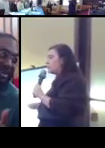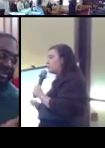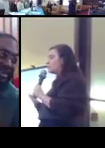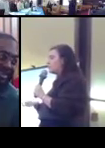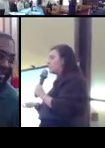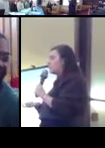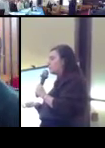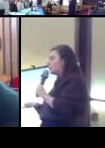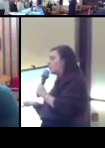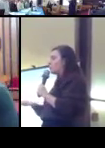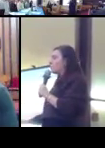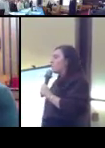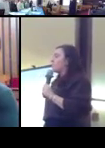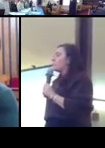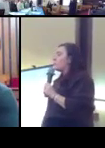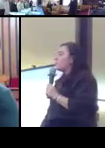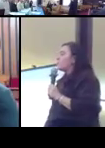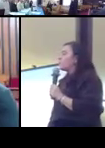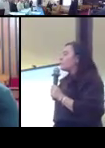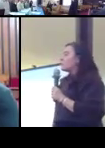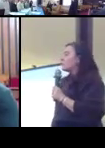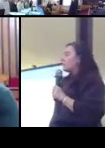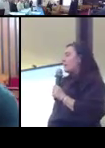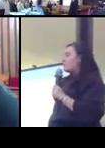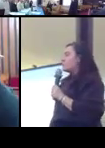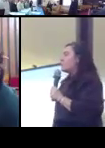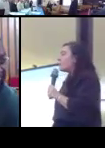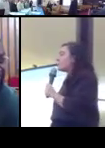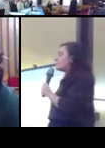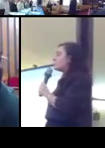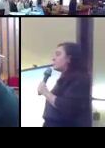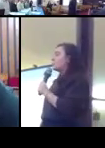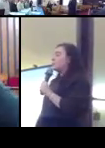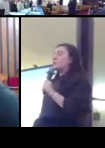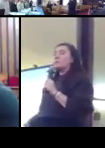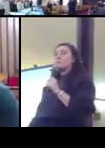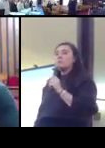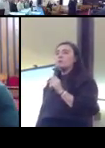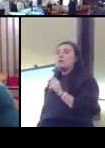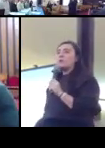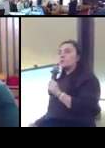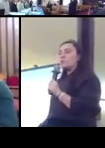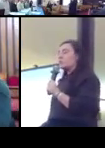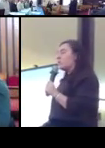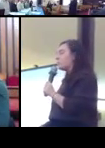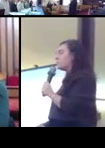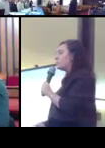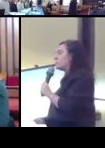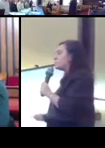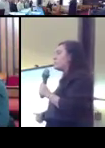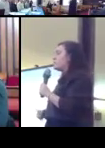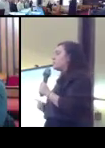locations get included like the corridor, creating those clear pathways to access to job training, workforce training,